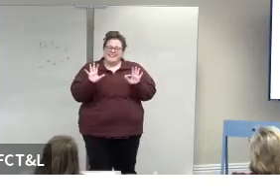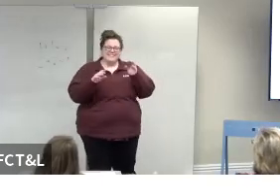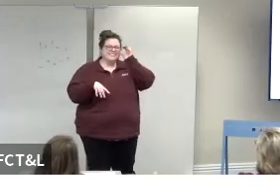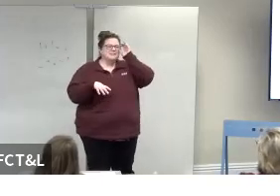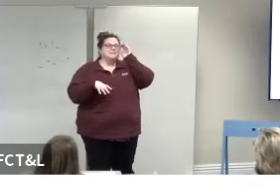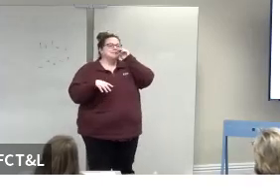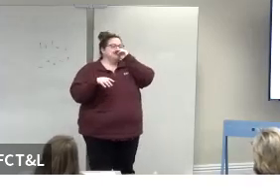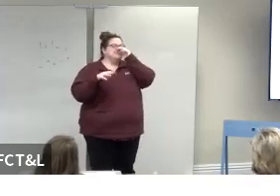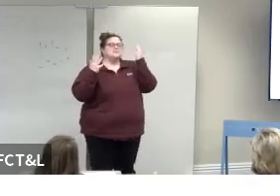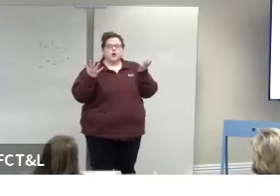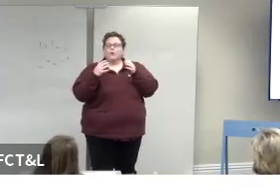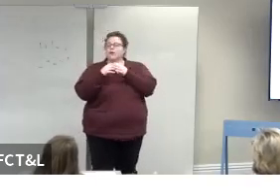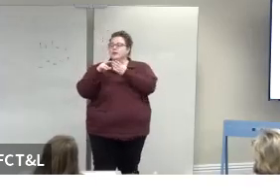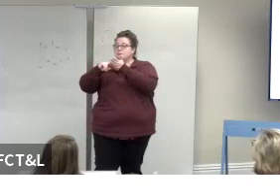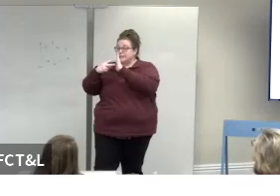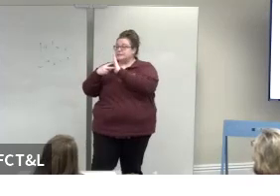So